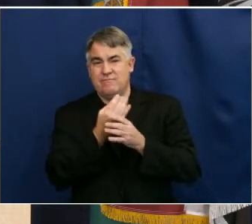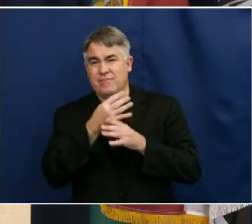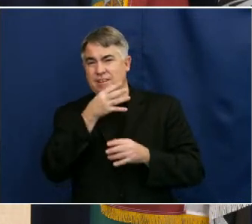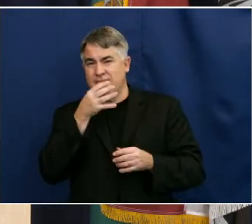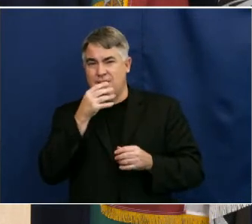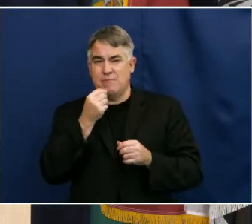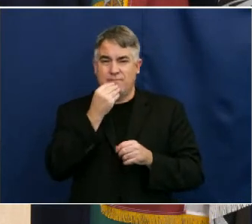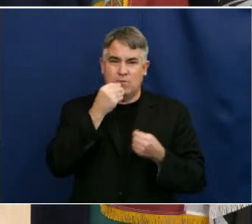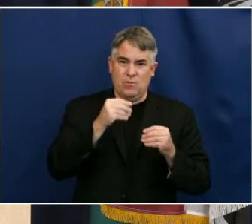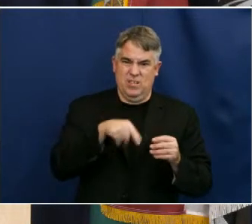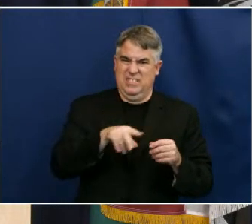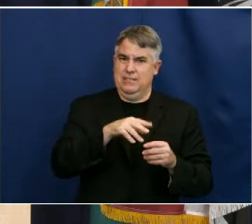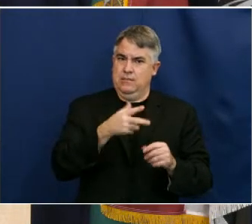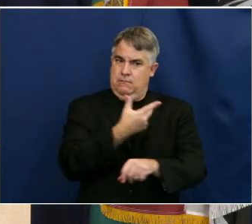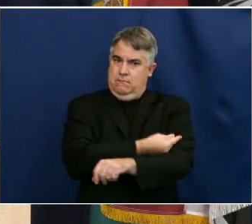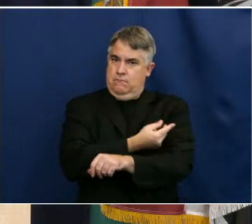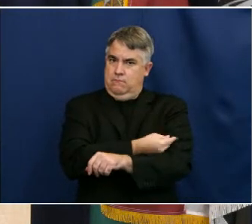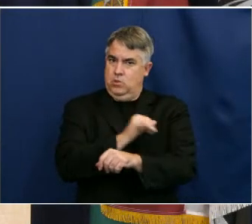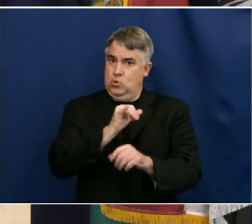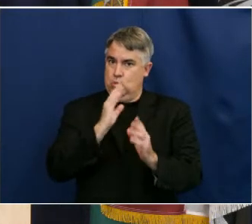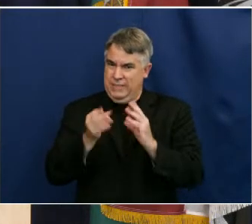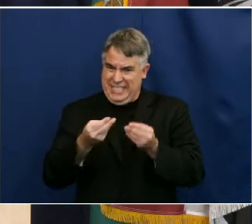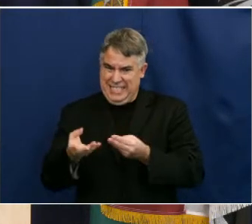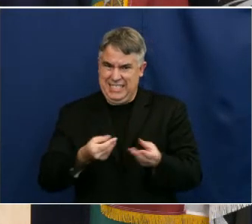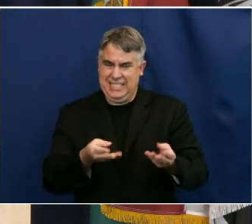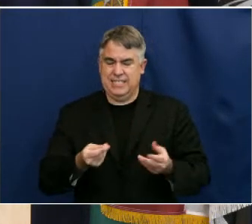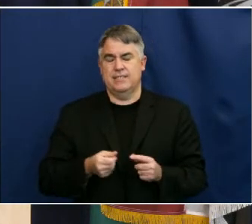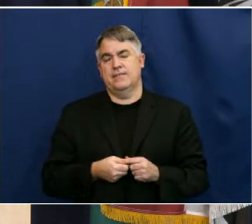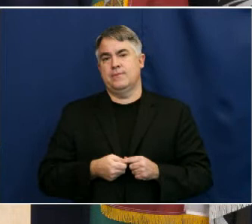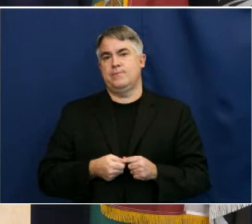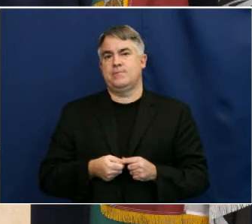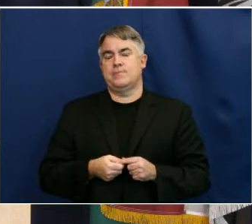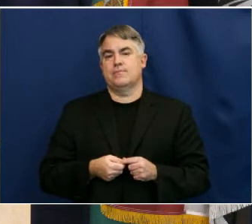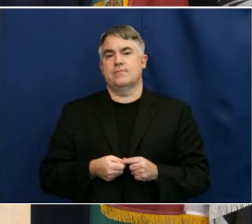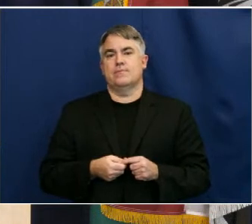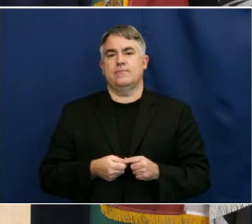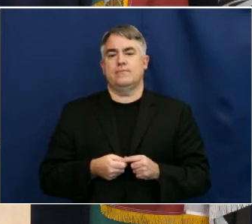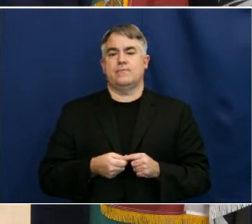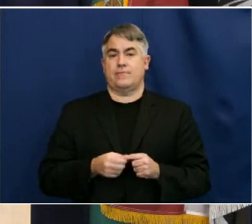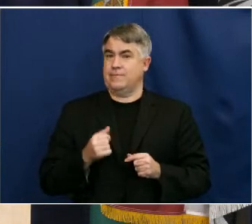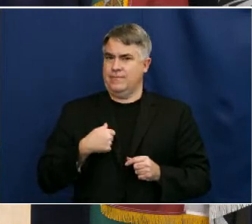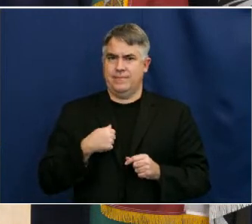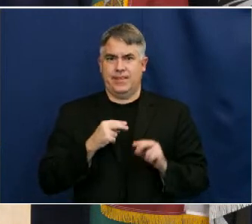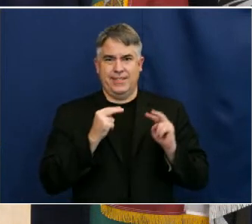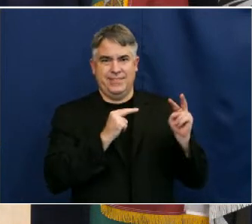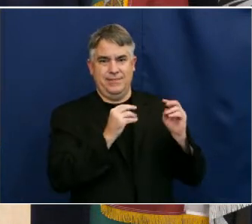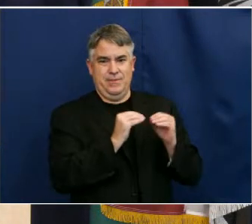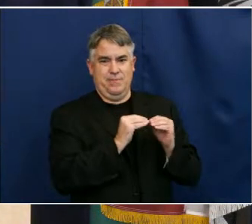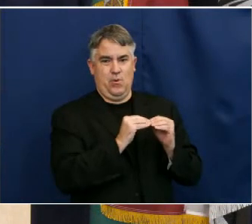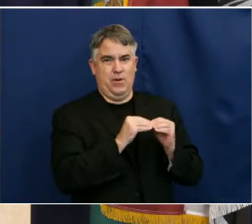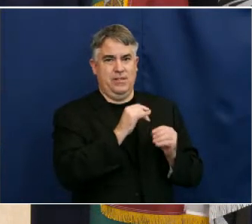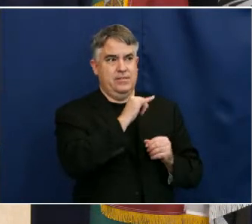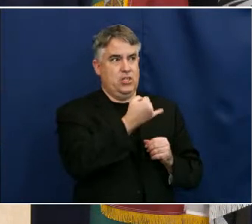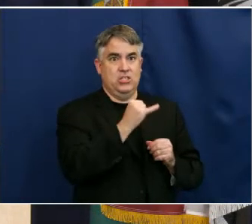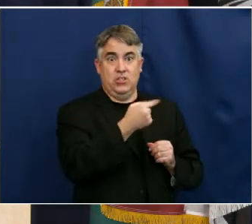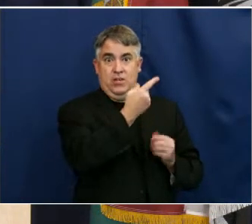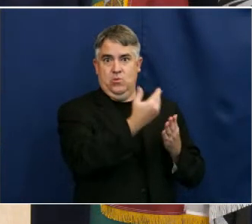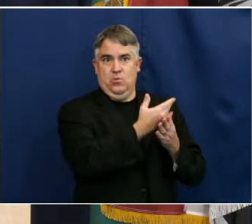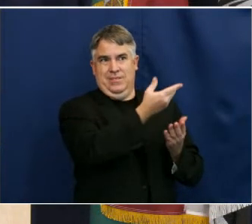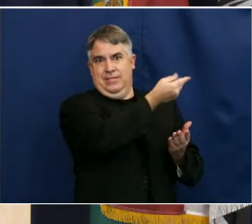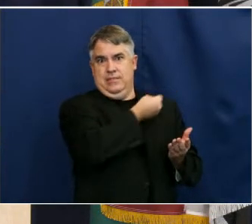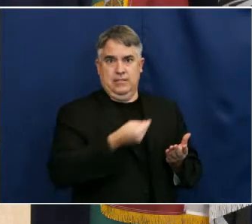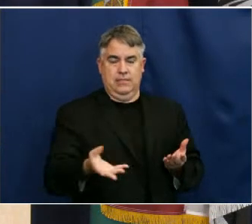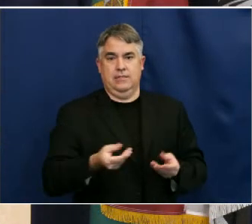to continue to do everything that we can, anxiously awaiting the arrival of the J&J vaccine. Moderna vaccines have